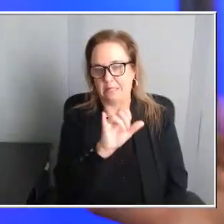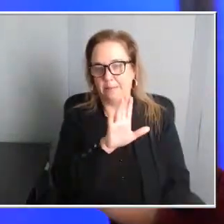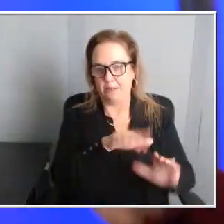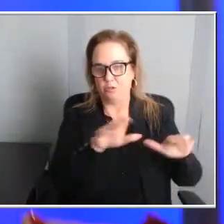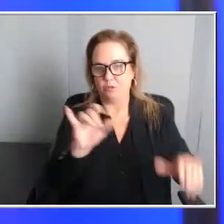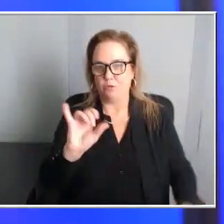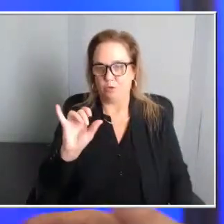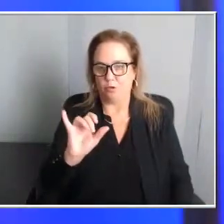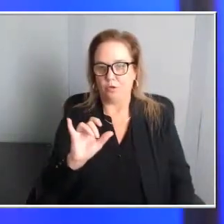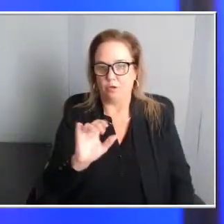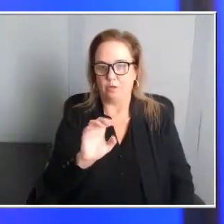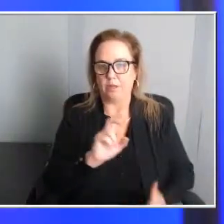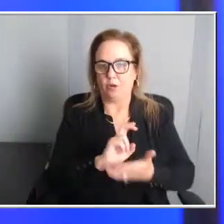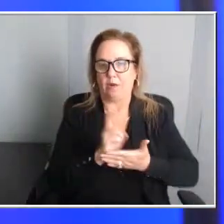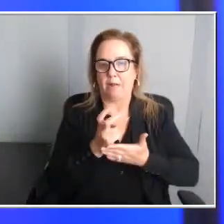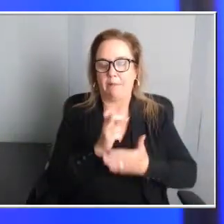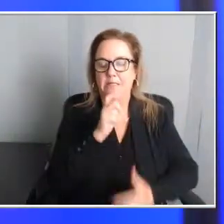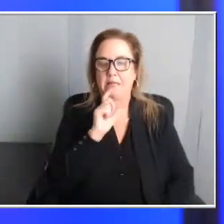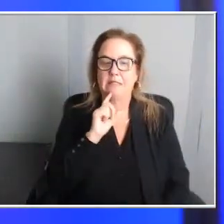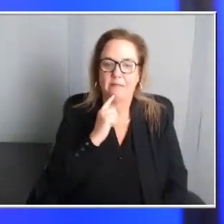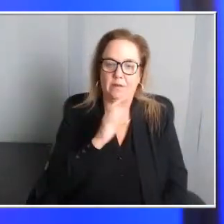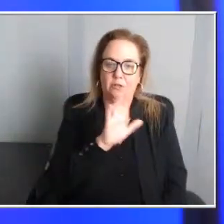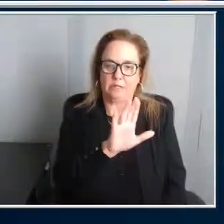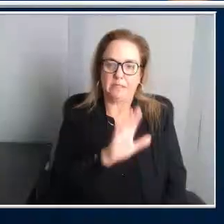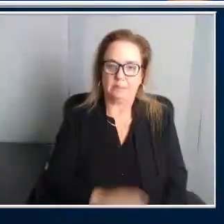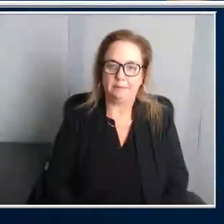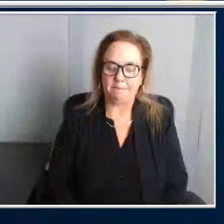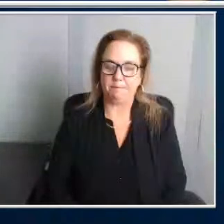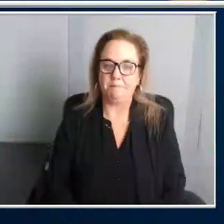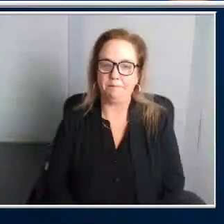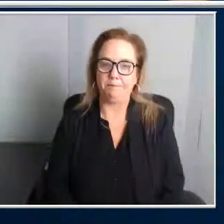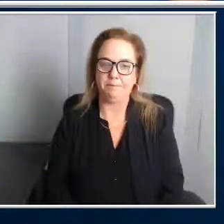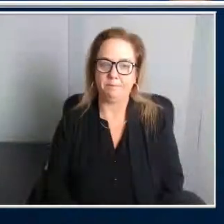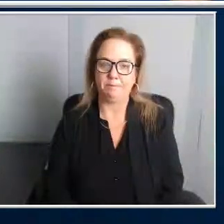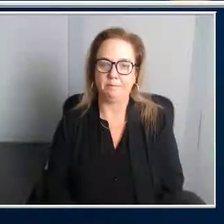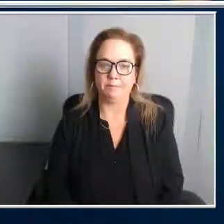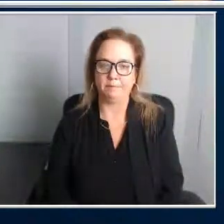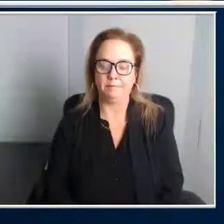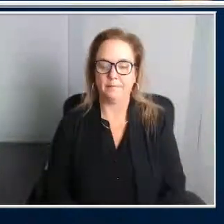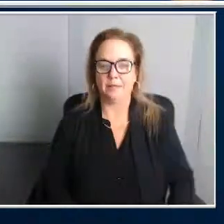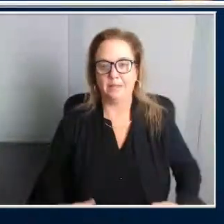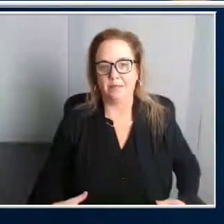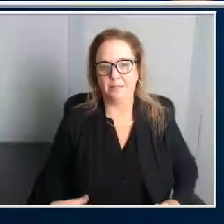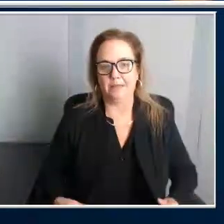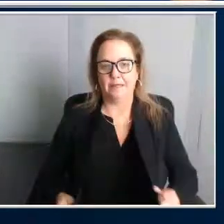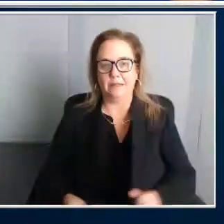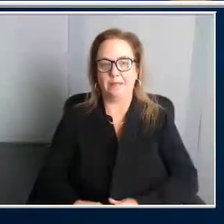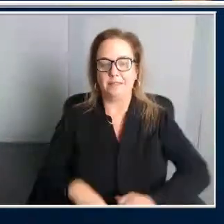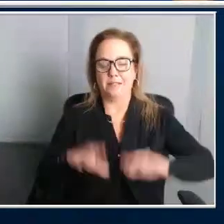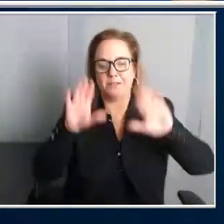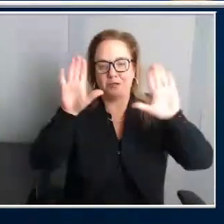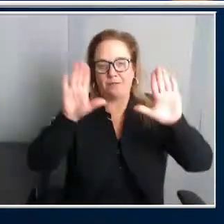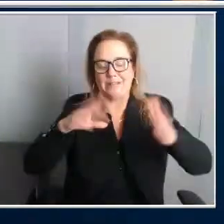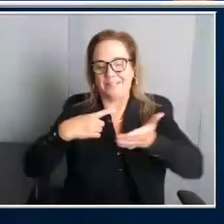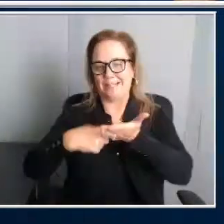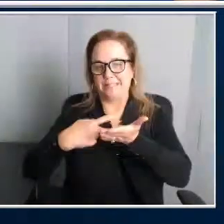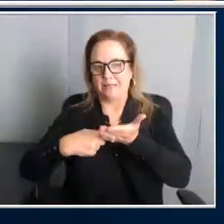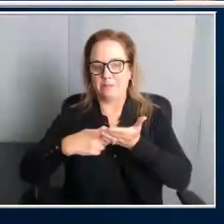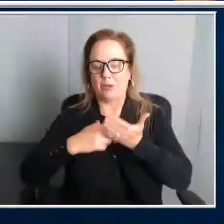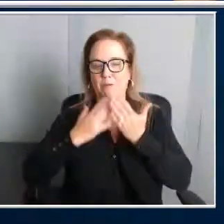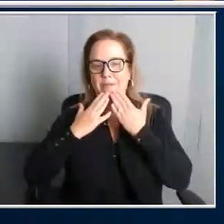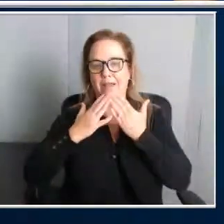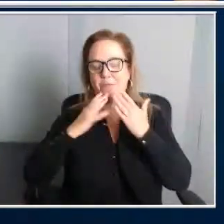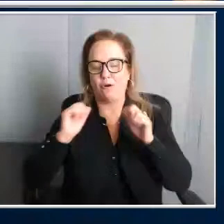Their epilepsy isn't as severe as his is, but yeah. This is such a fascinating discussion, and I'm so grateful to all of our guests for being